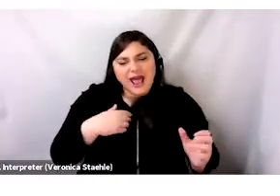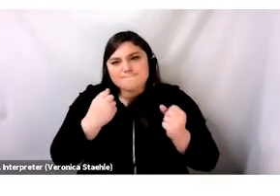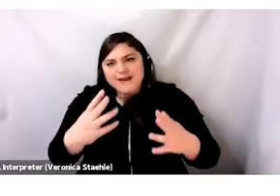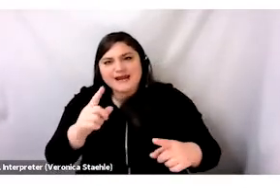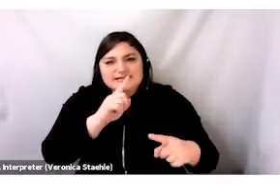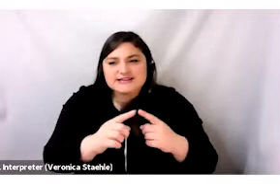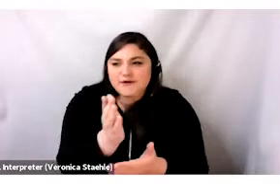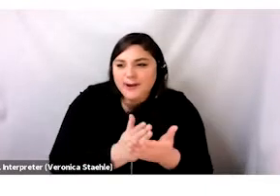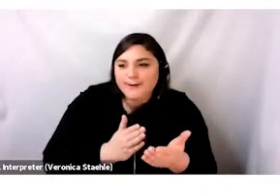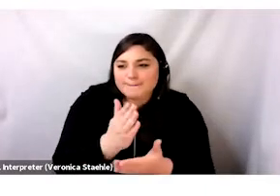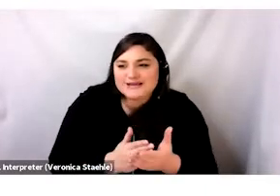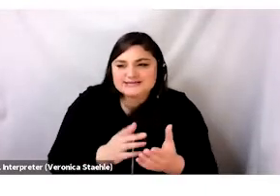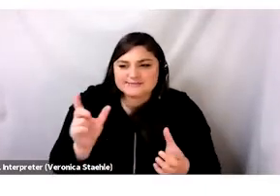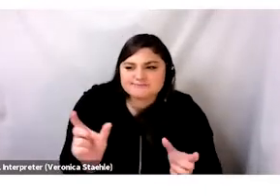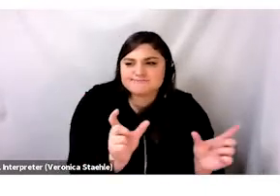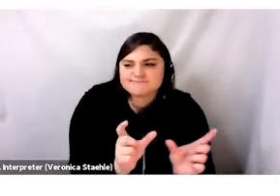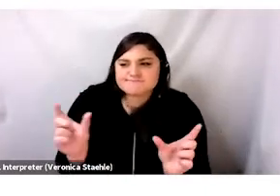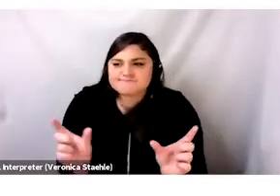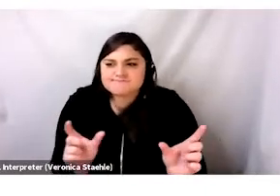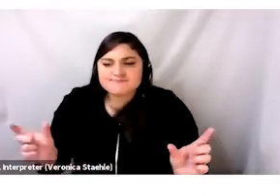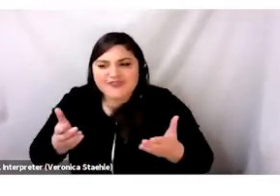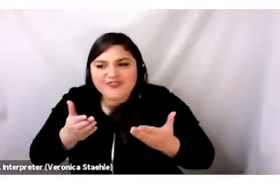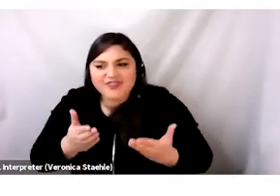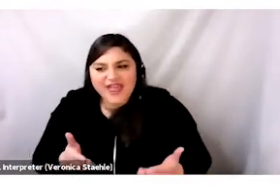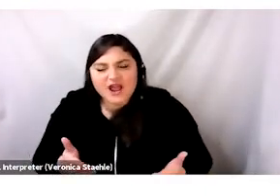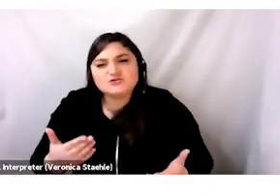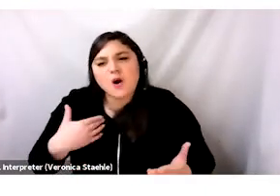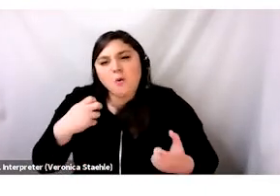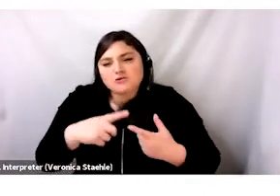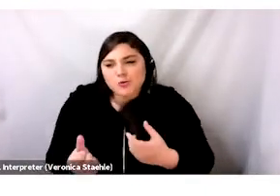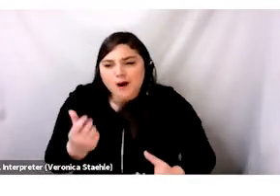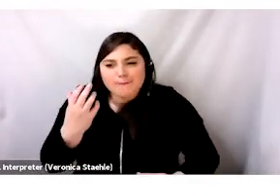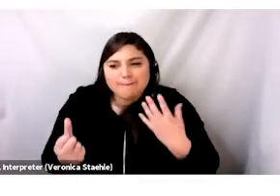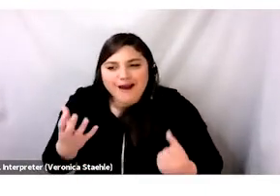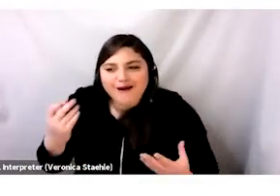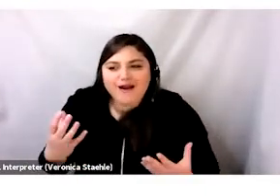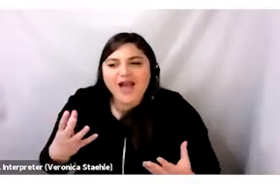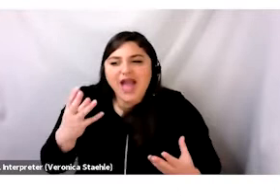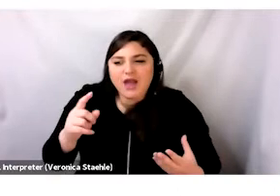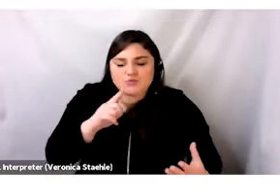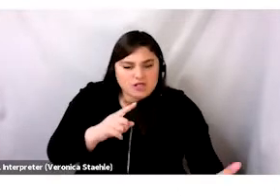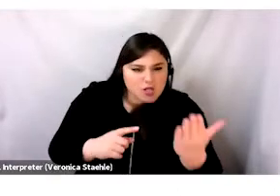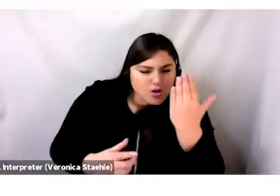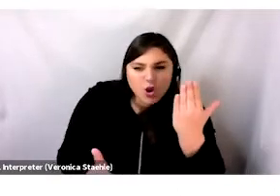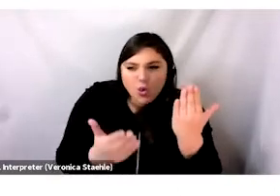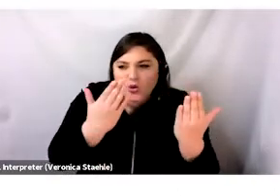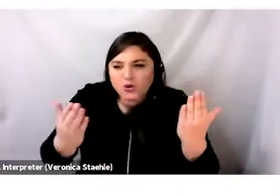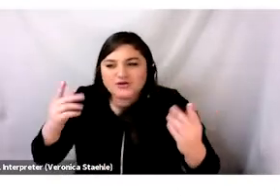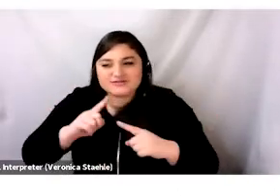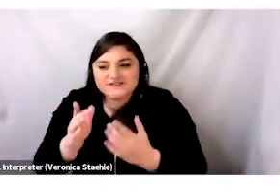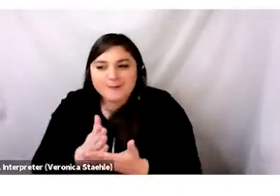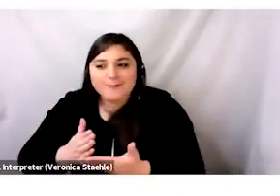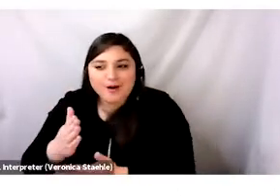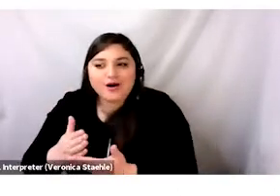in, and we're going to explore some of those concepts today. These all have to do, again, with